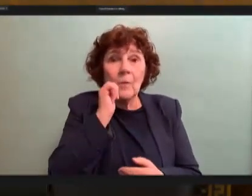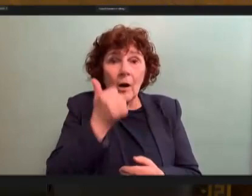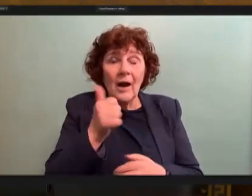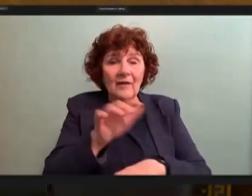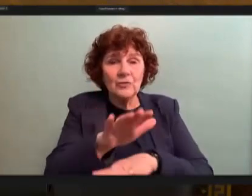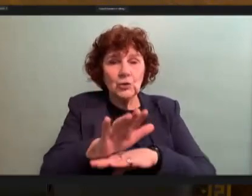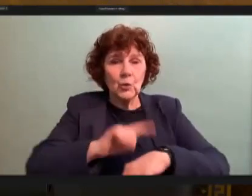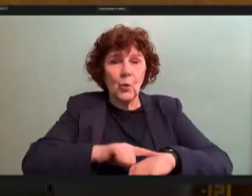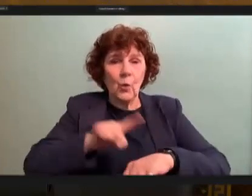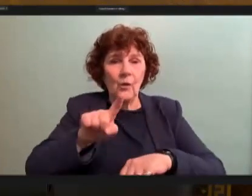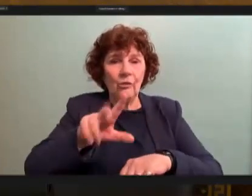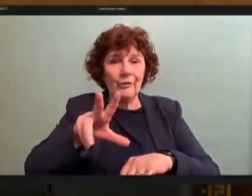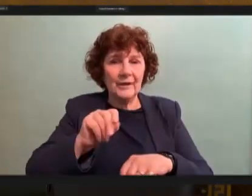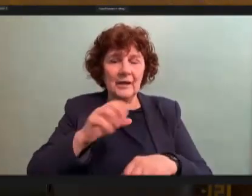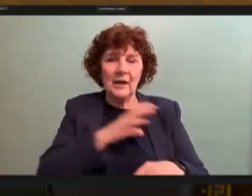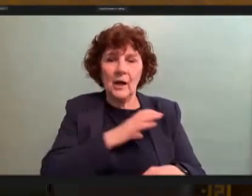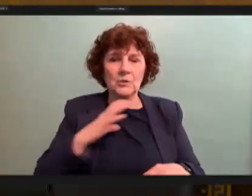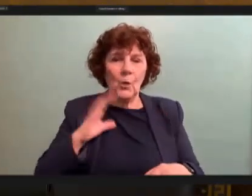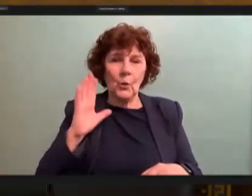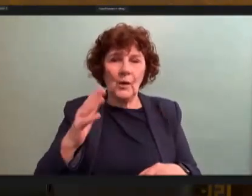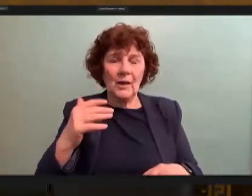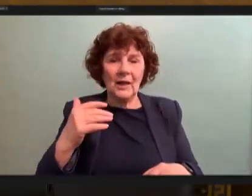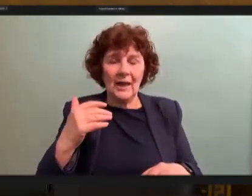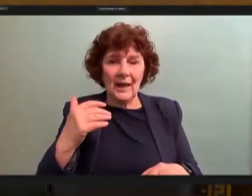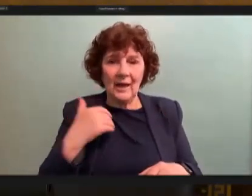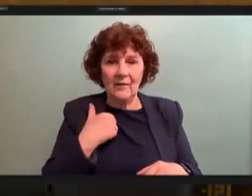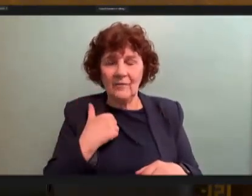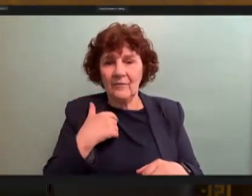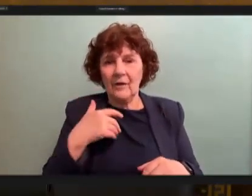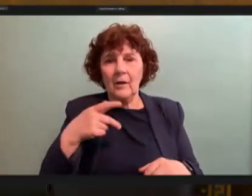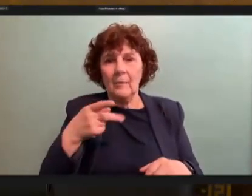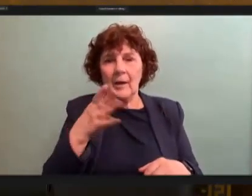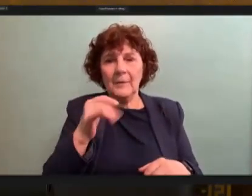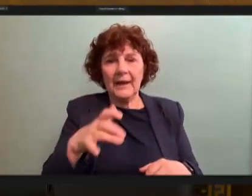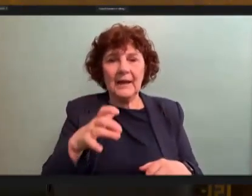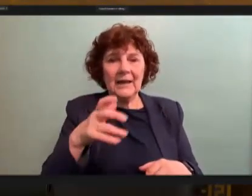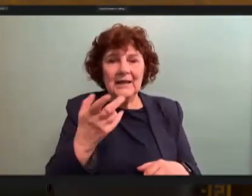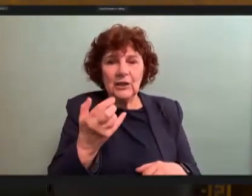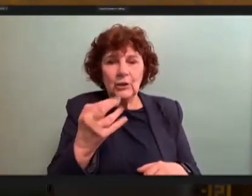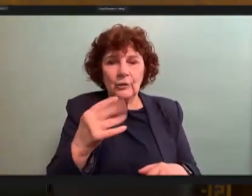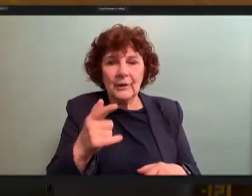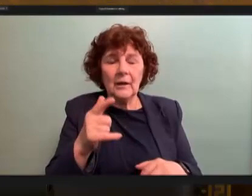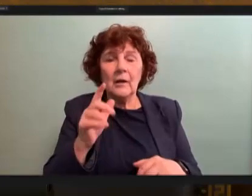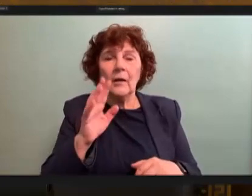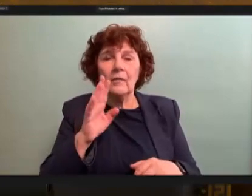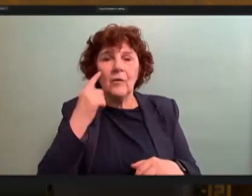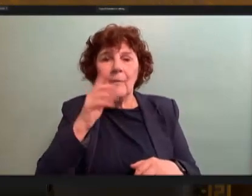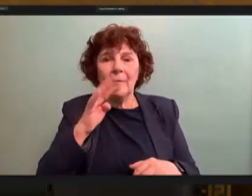1:30, council will hold a cablecast public hearing on Bill 2023